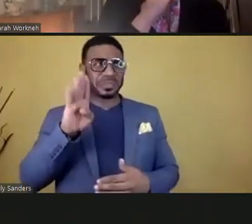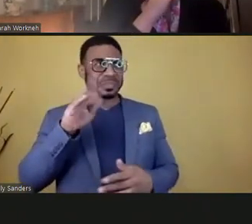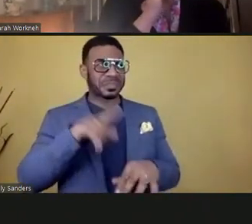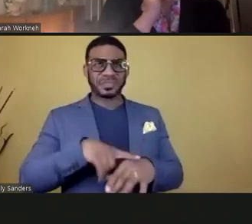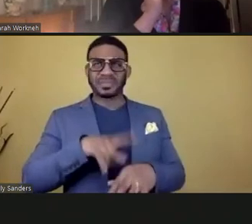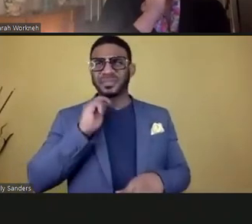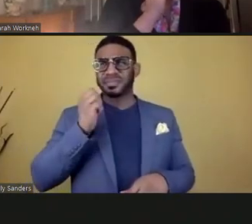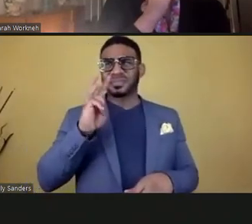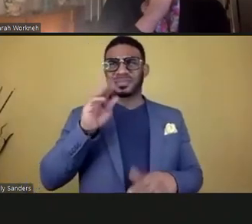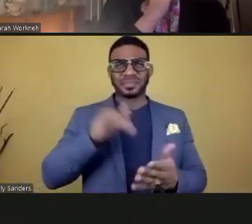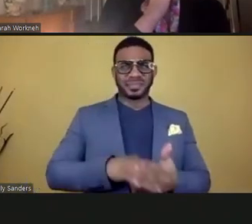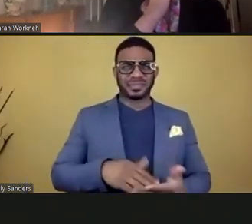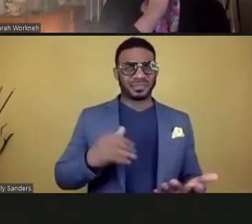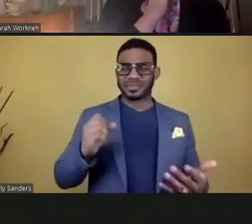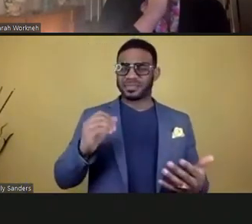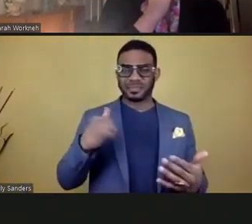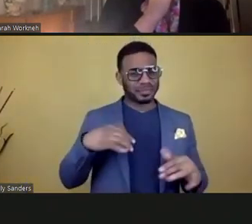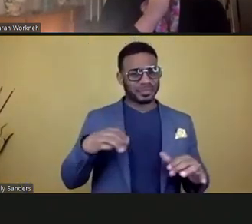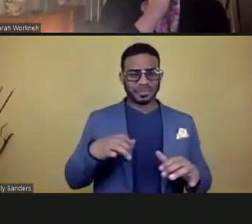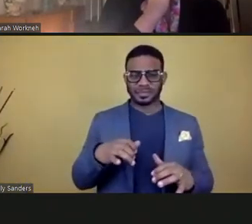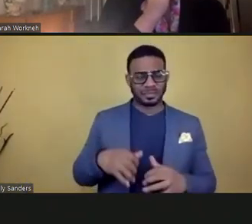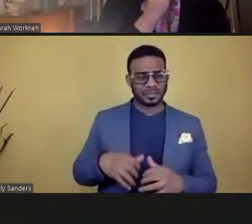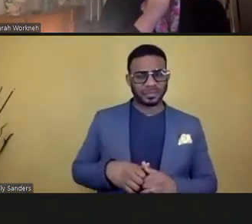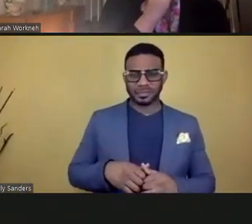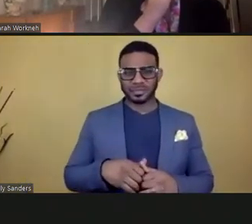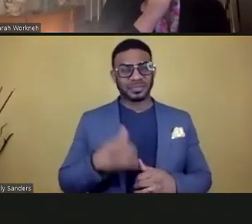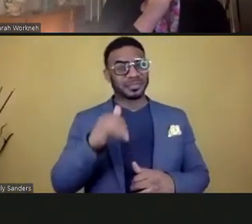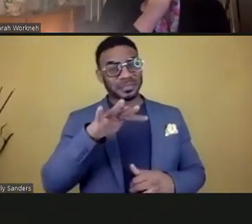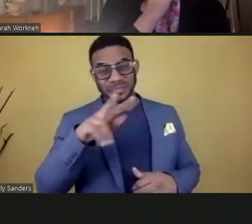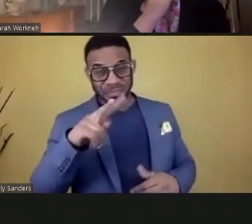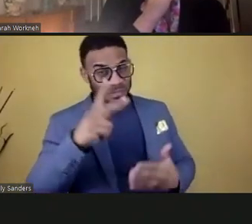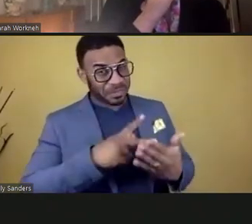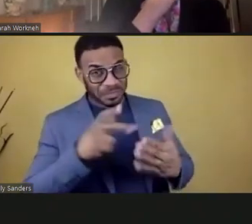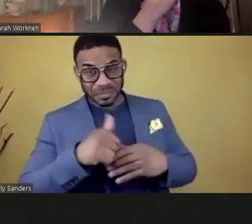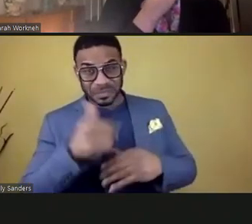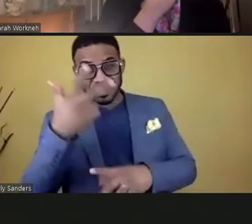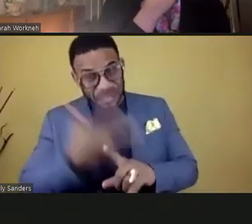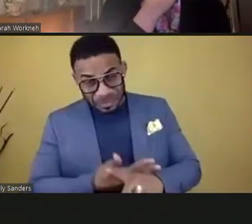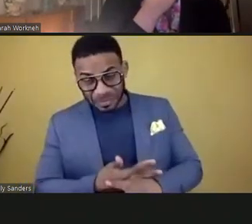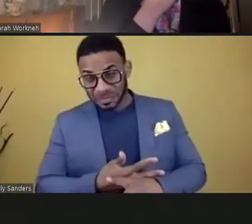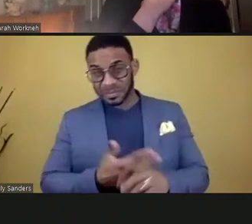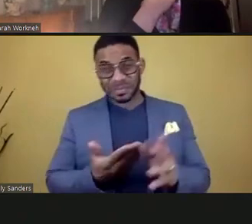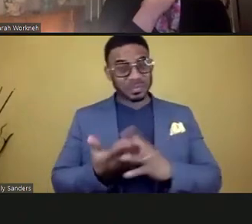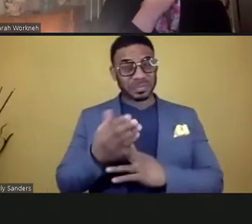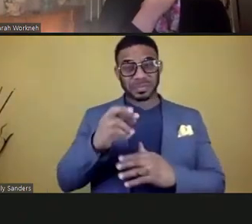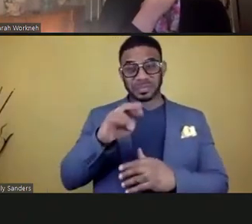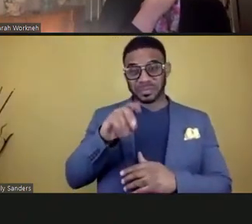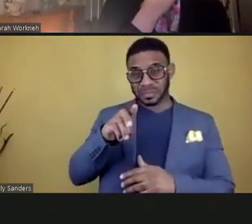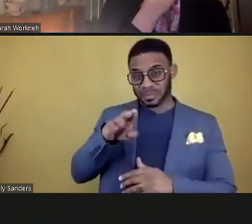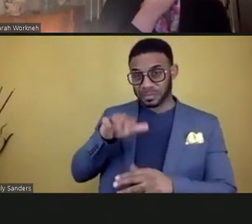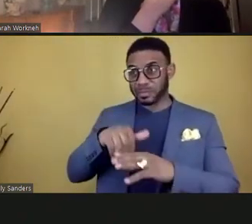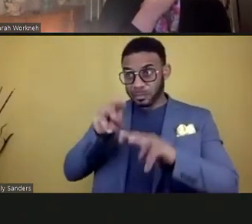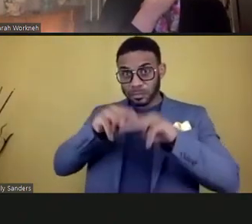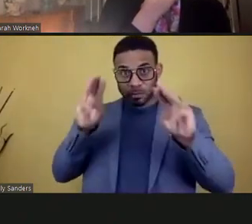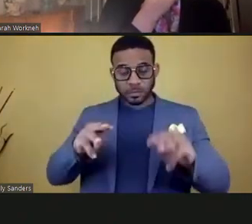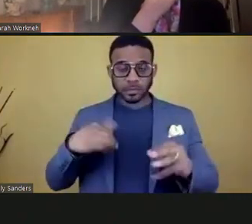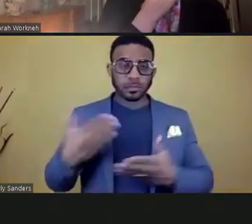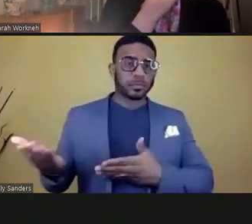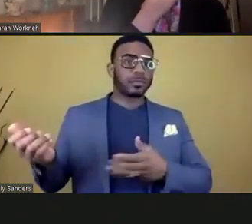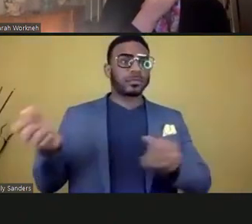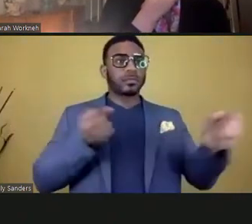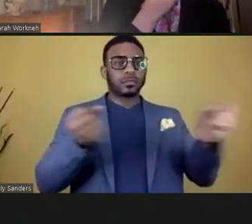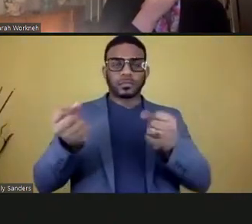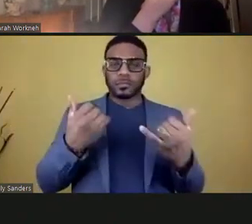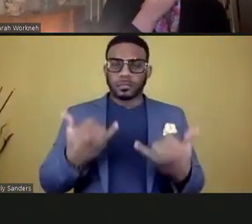which was 16,000. So we did 52 programs in 3 months through the residency in the museum. We brought